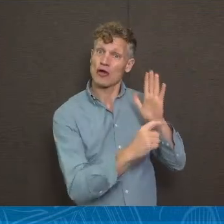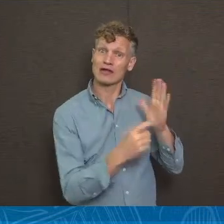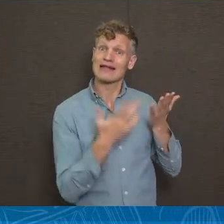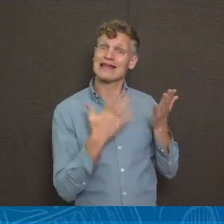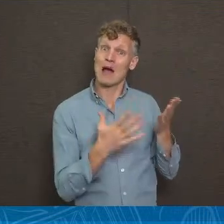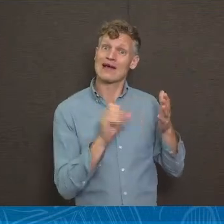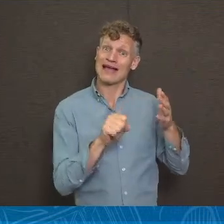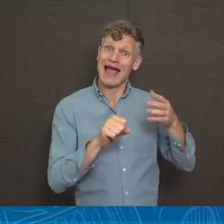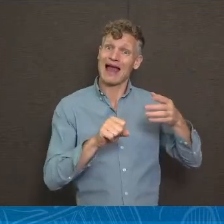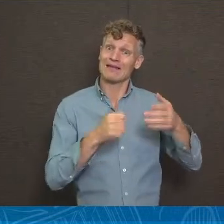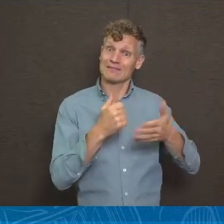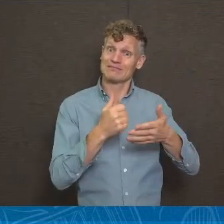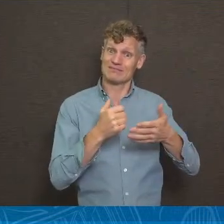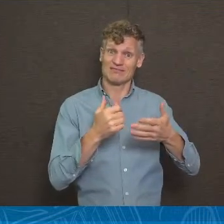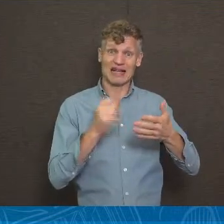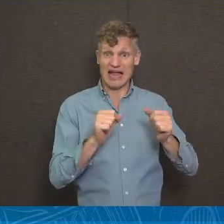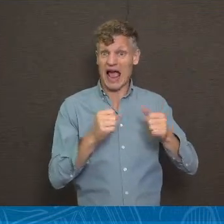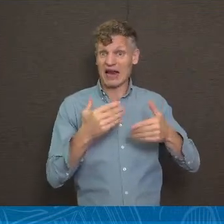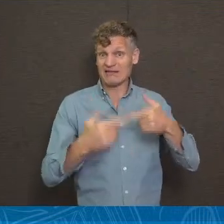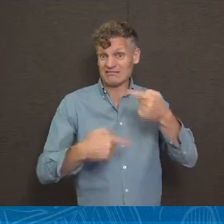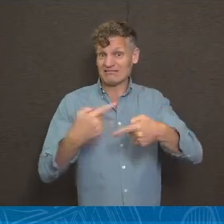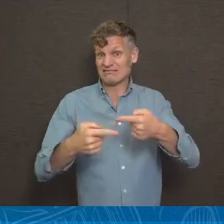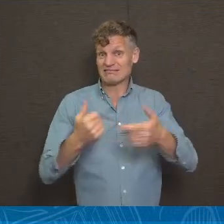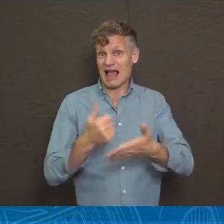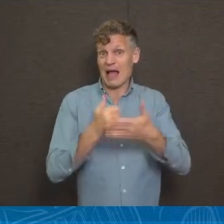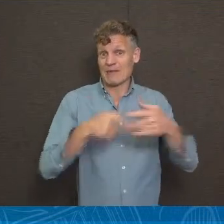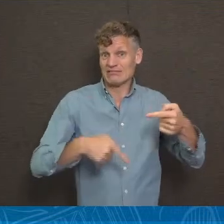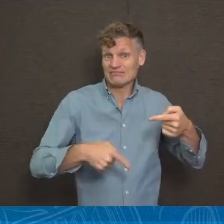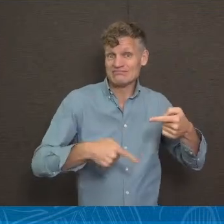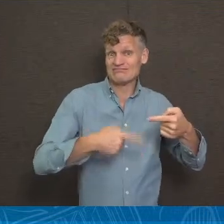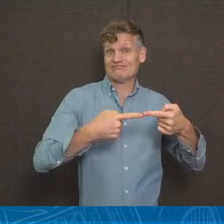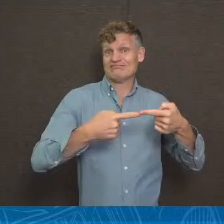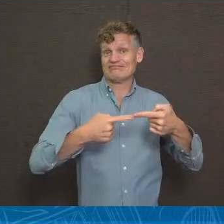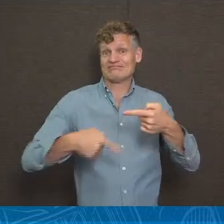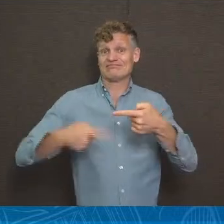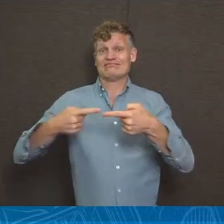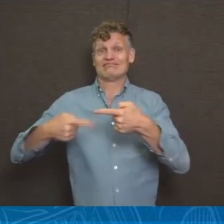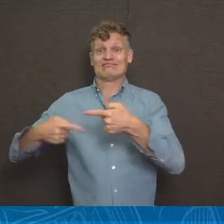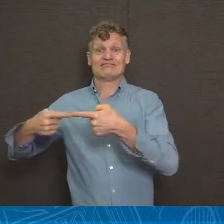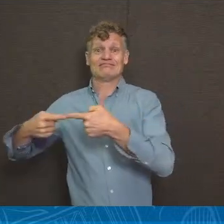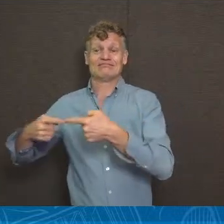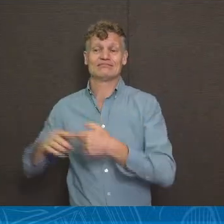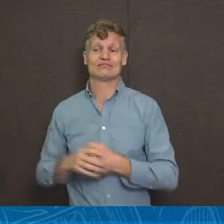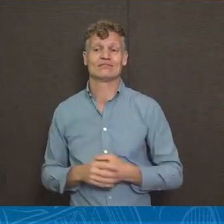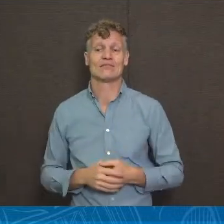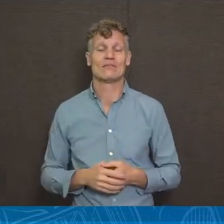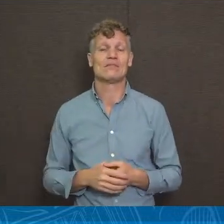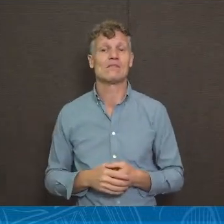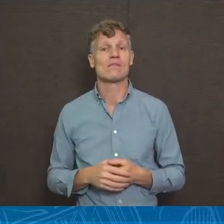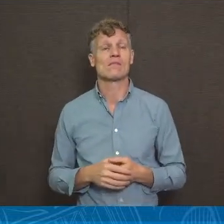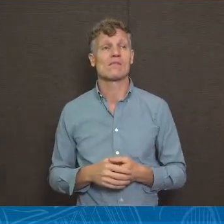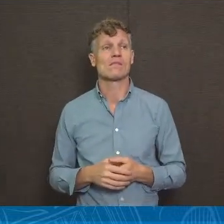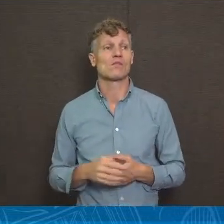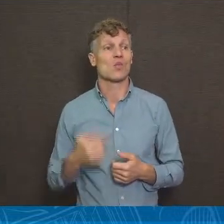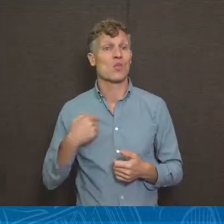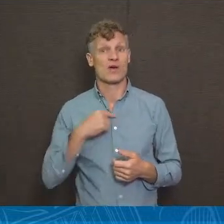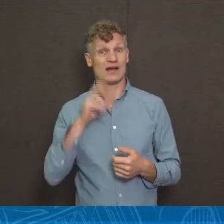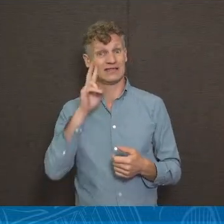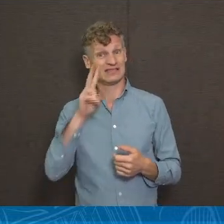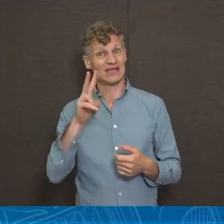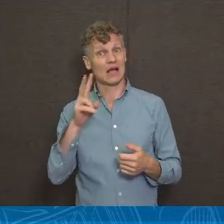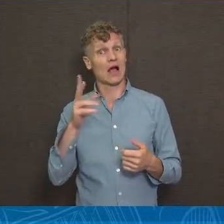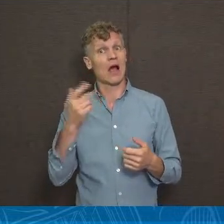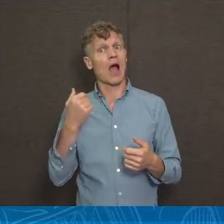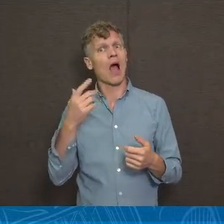filling filling those gaps in. But then we see that on the floor, even though there is broad